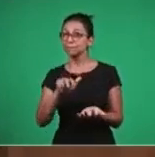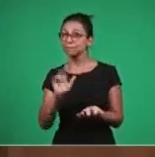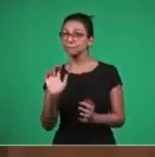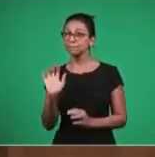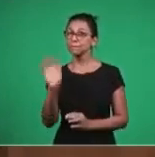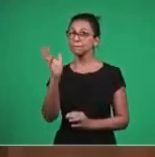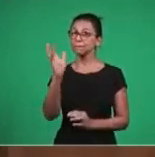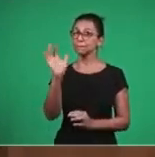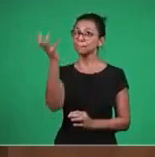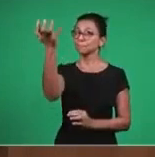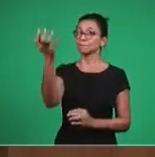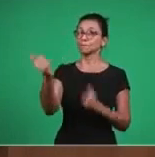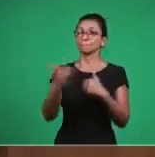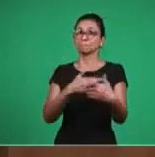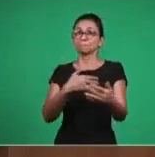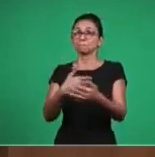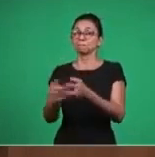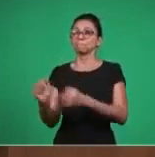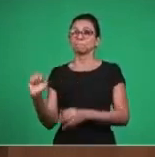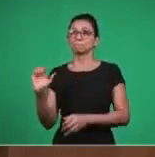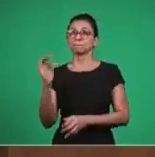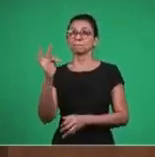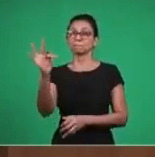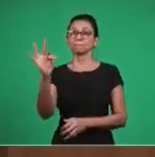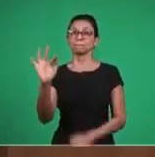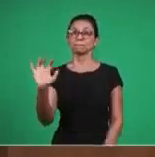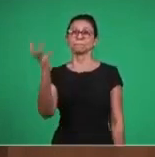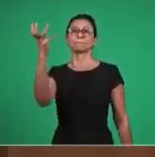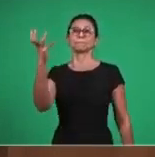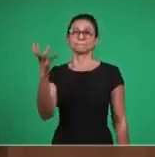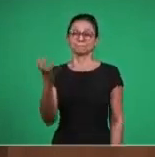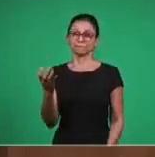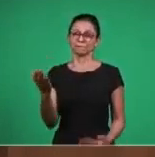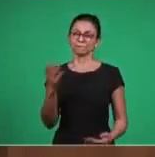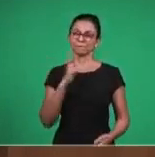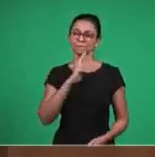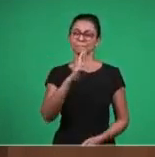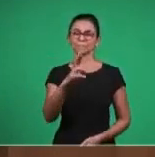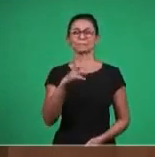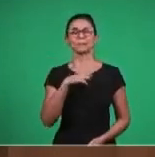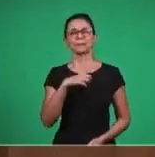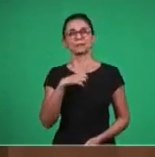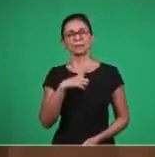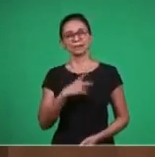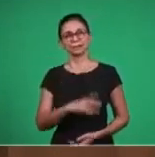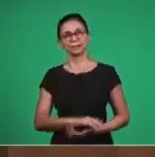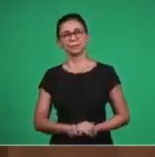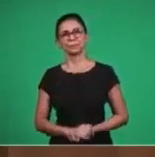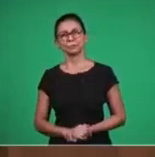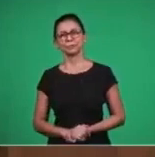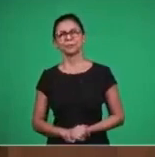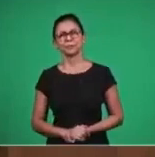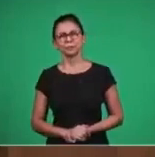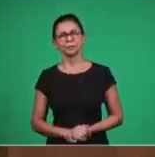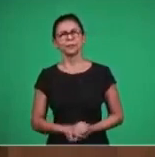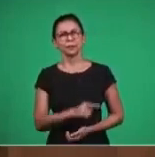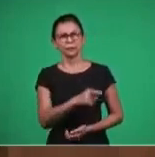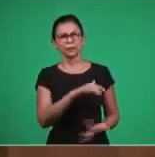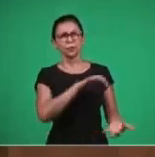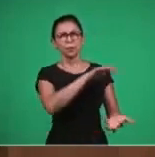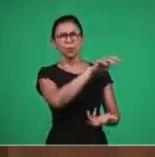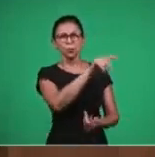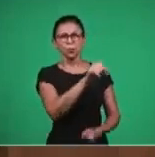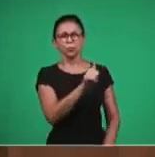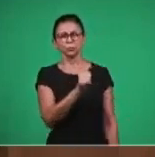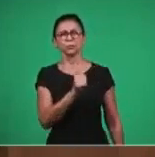in everything that may take place, in any phenomenon. They have the answer here. And we see that the